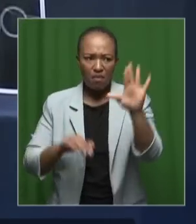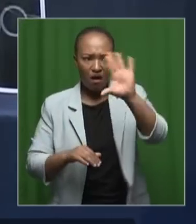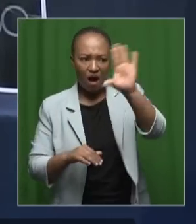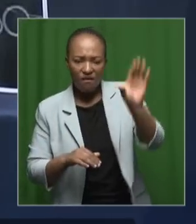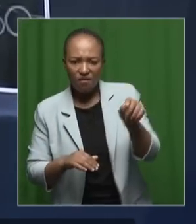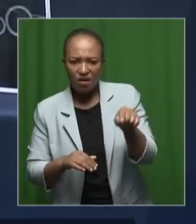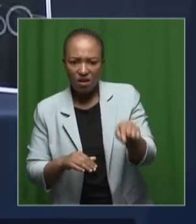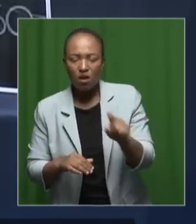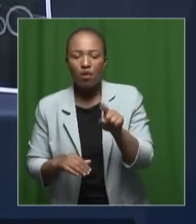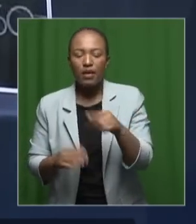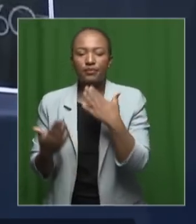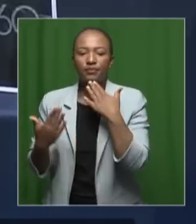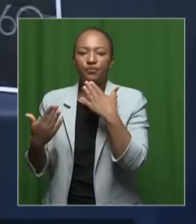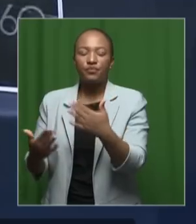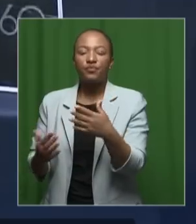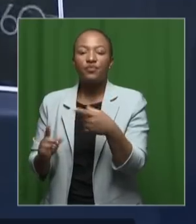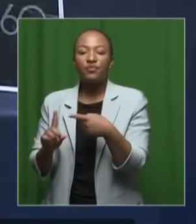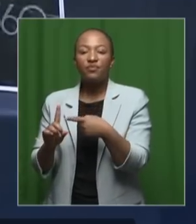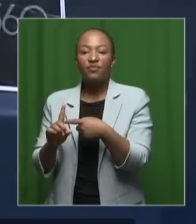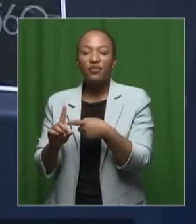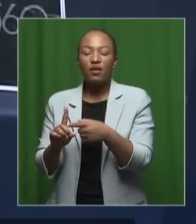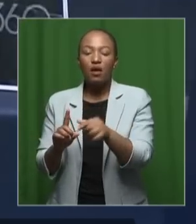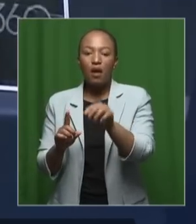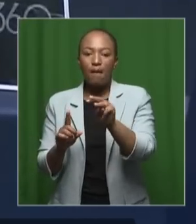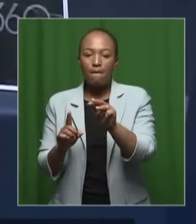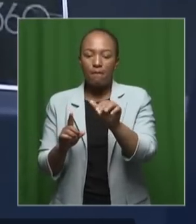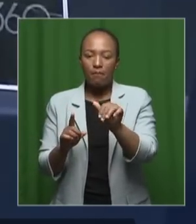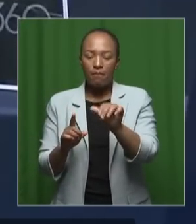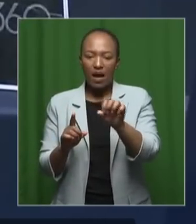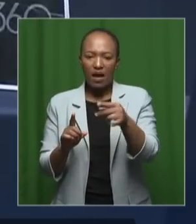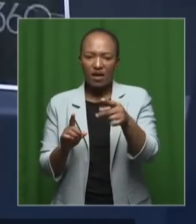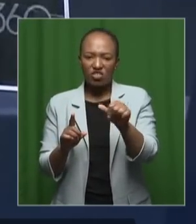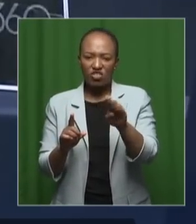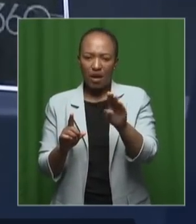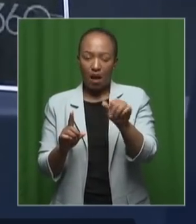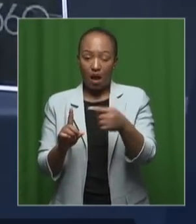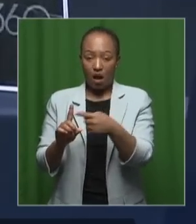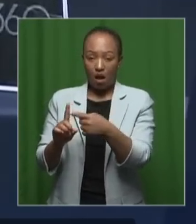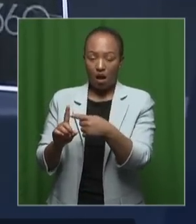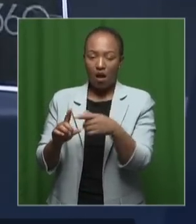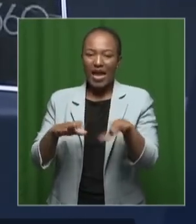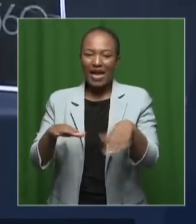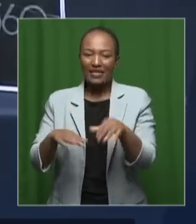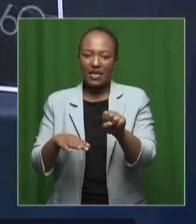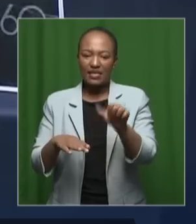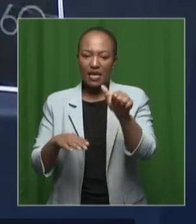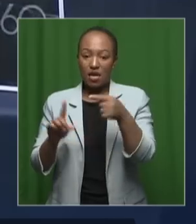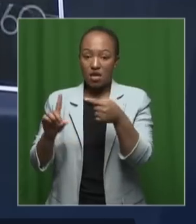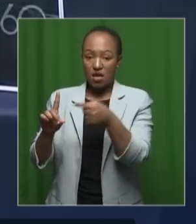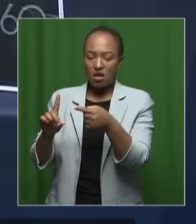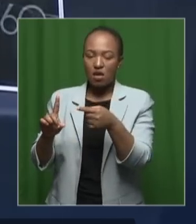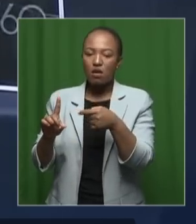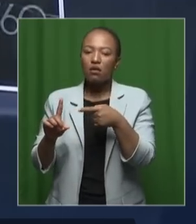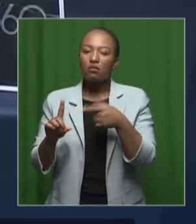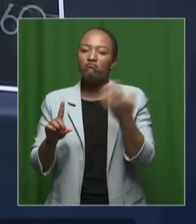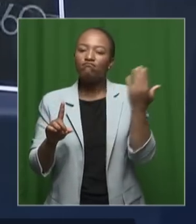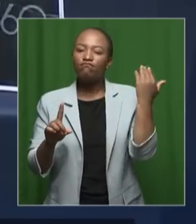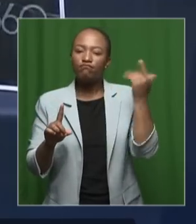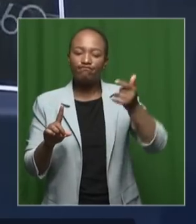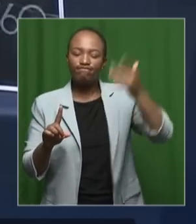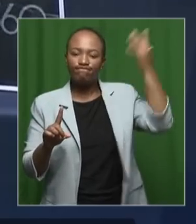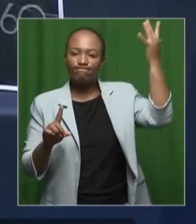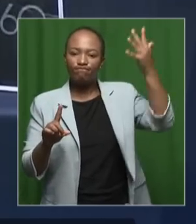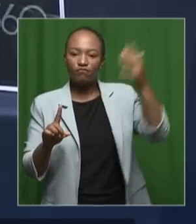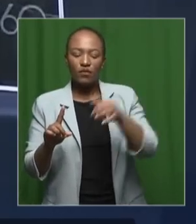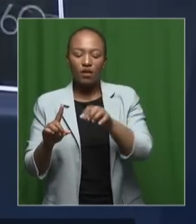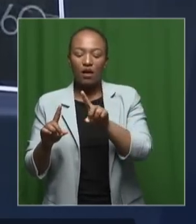and Tate Herman Mashaba. He's the first politician in 2016 when he was delivering his 100 days in office